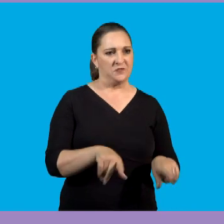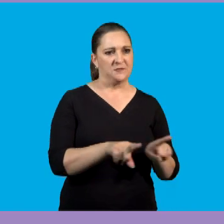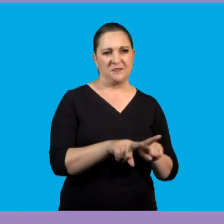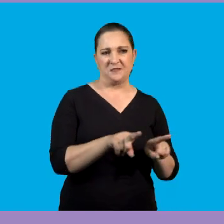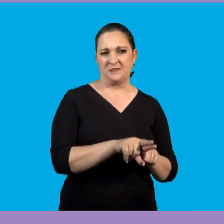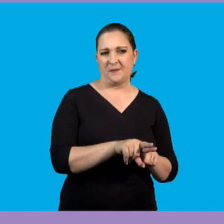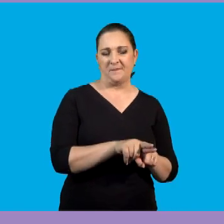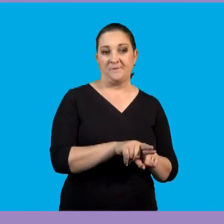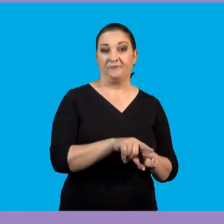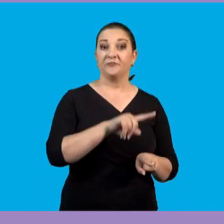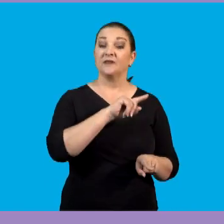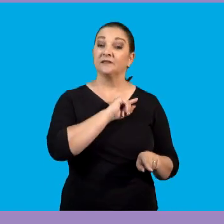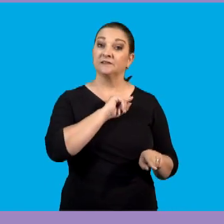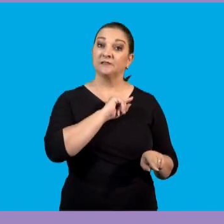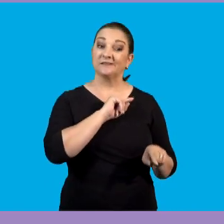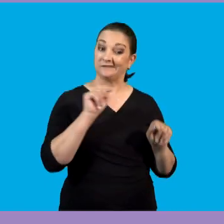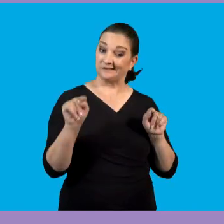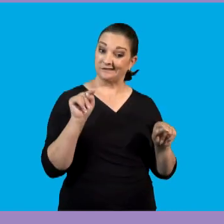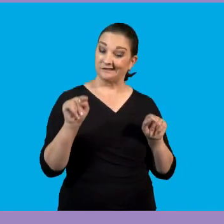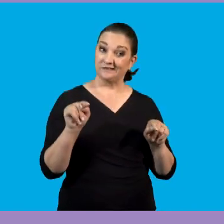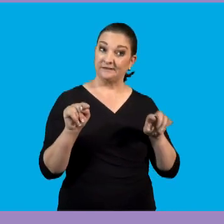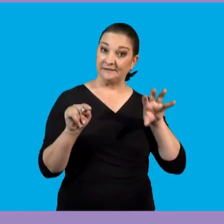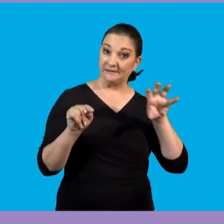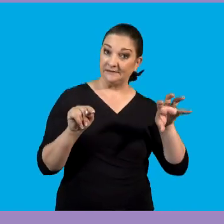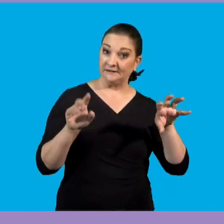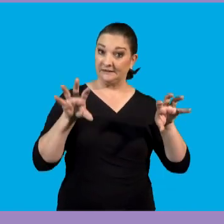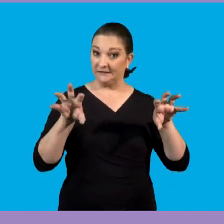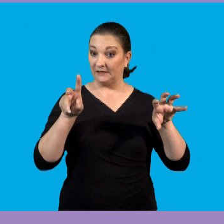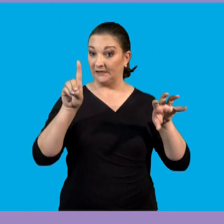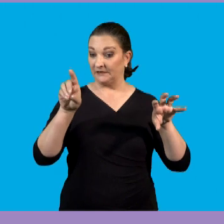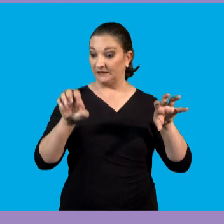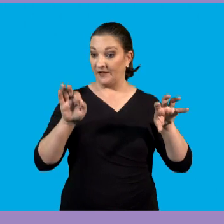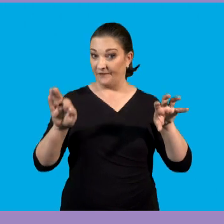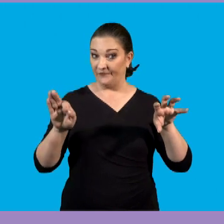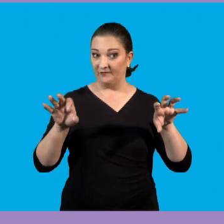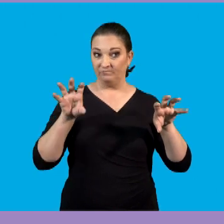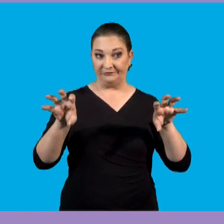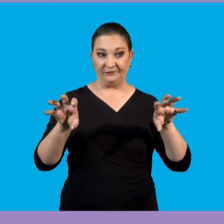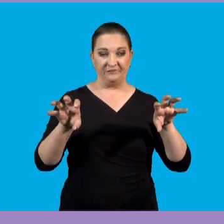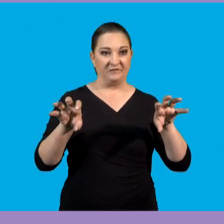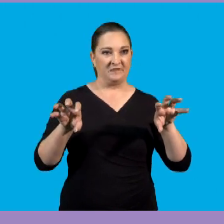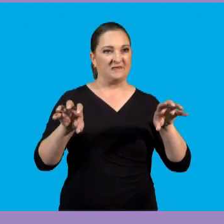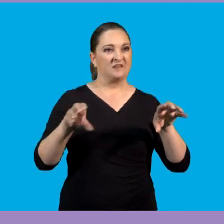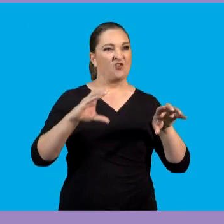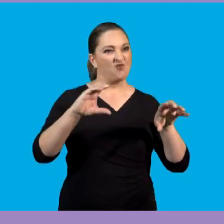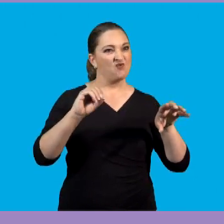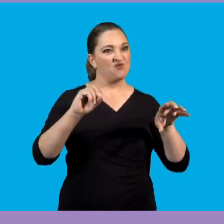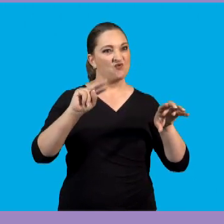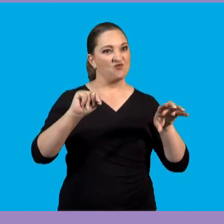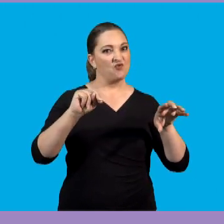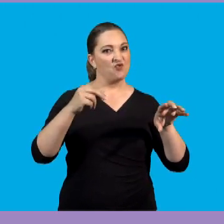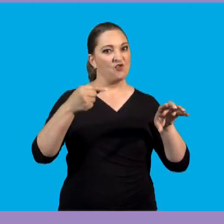M. And because of this, this means that triangle DEF is not congruent